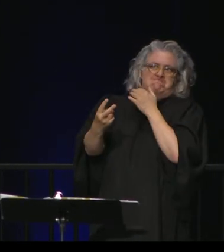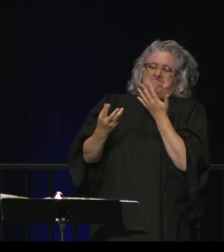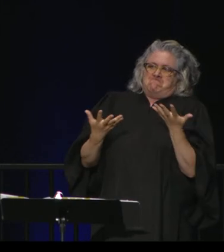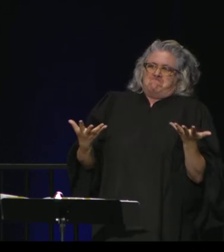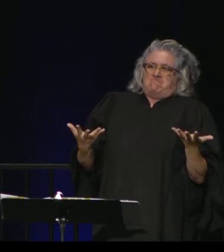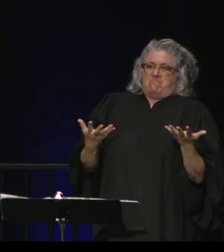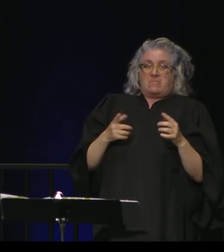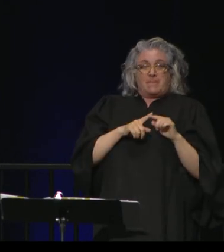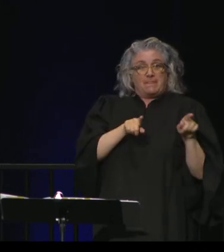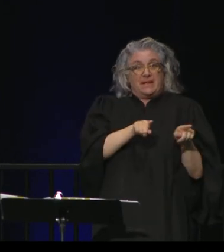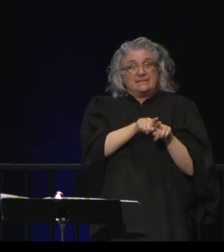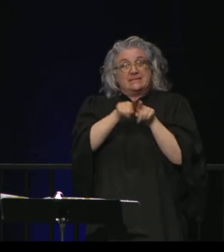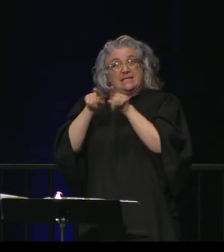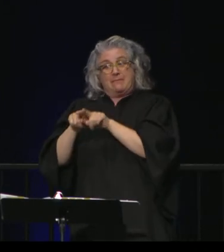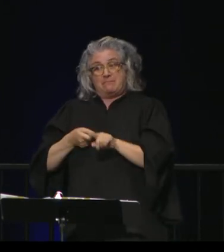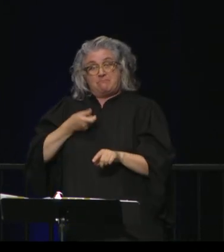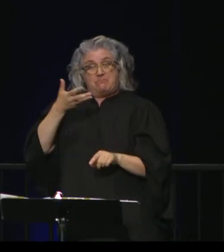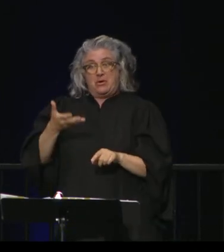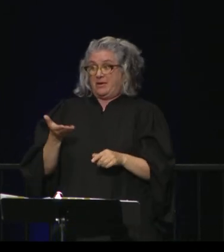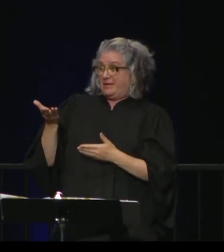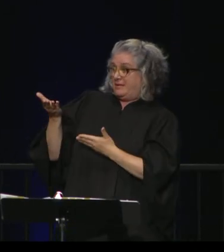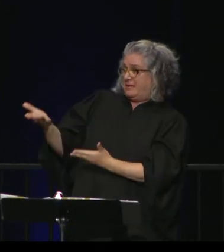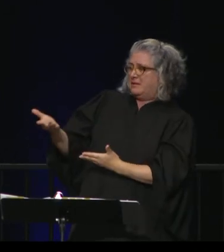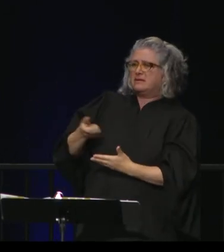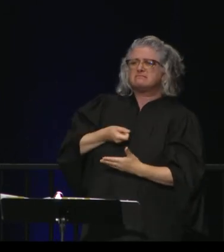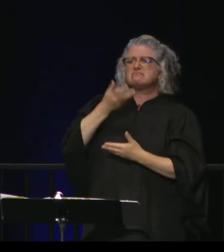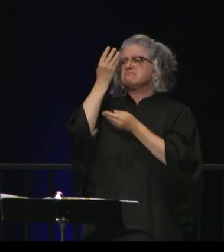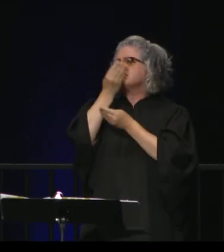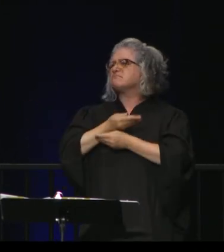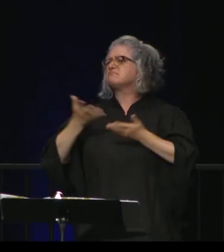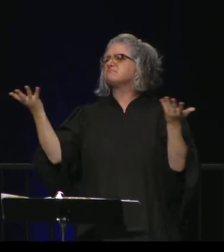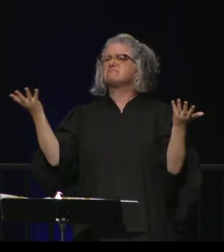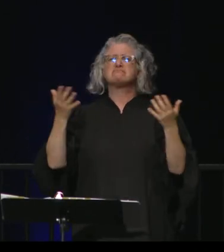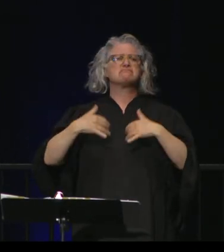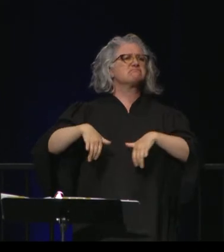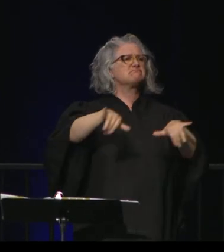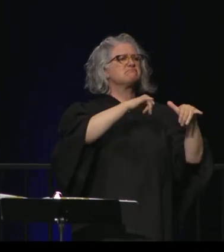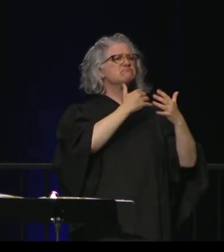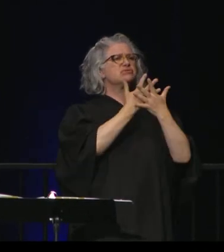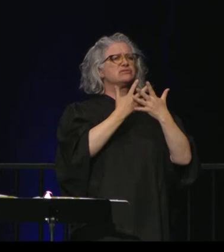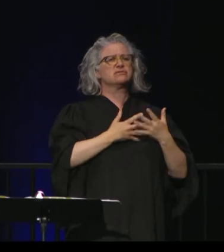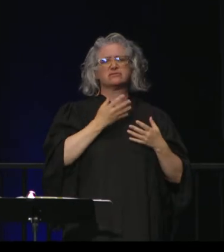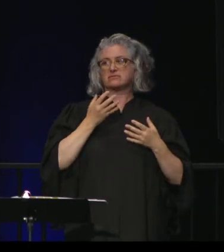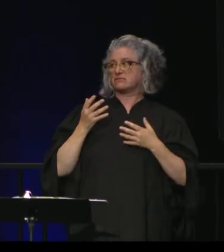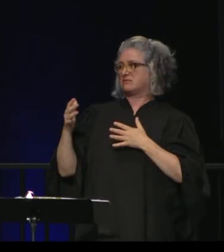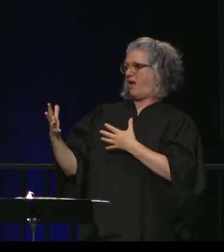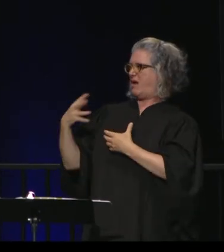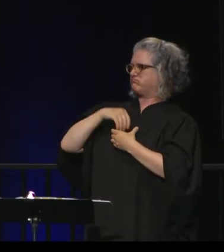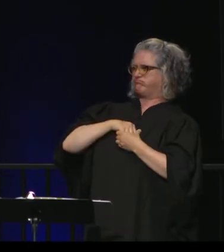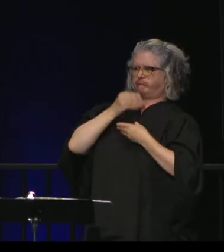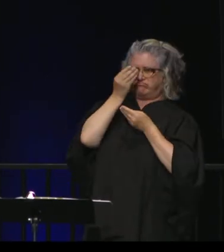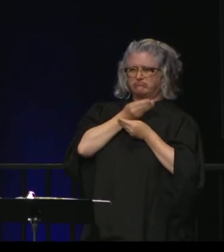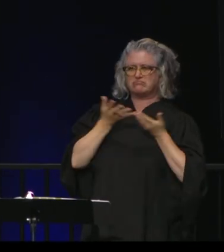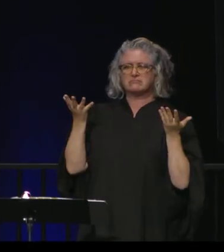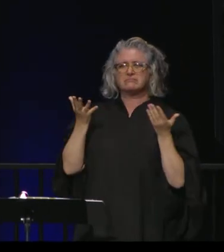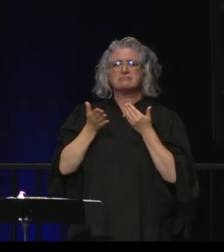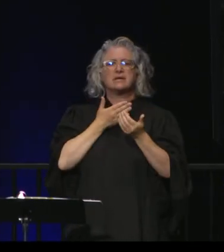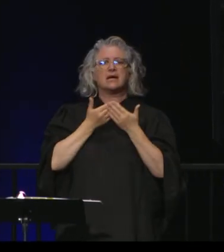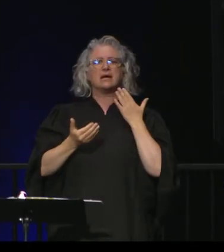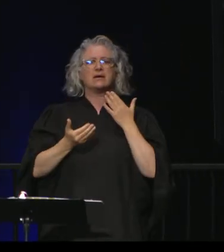he proclaimed to himself and to his fellow prisoners that no matter how challenging the